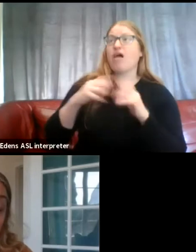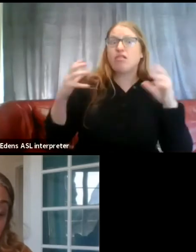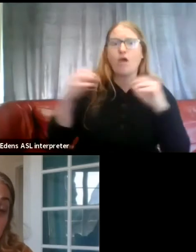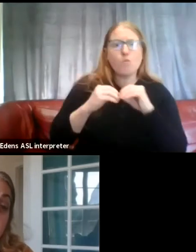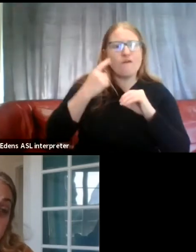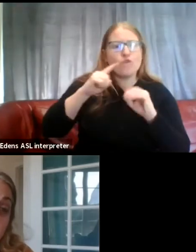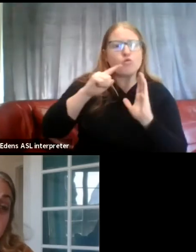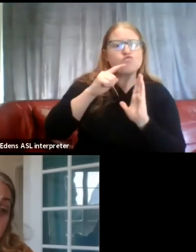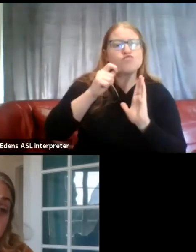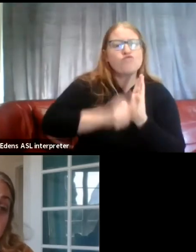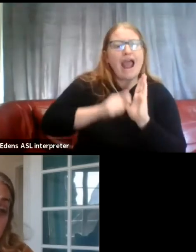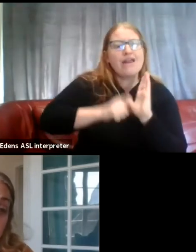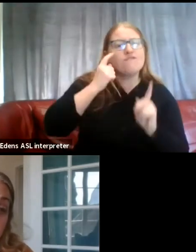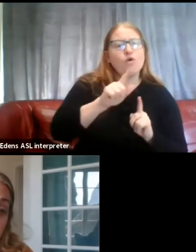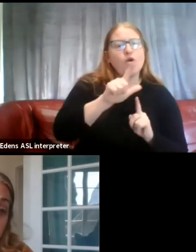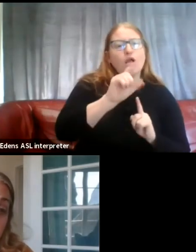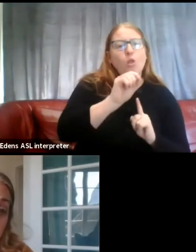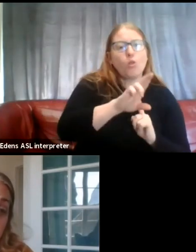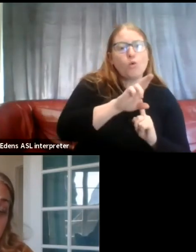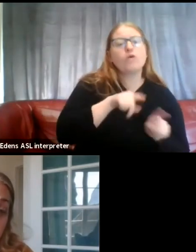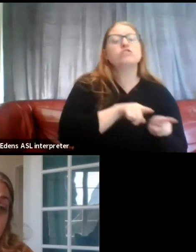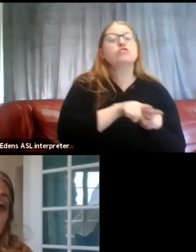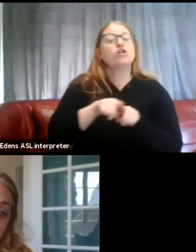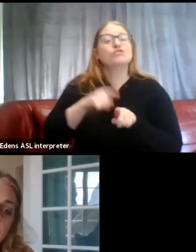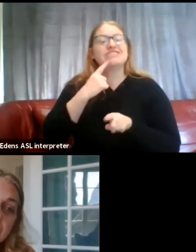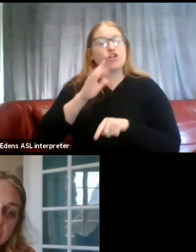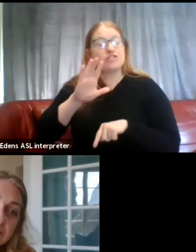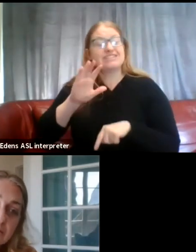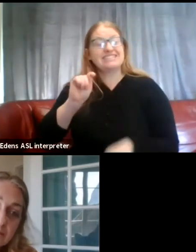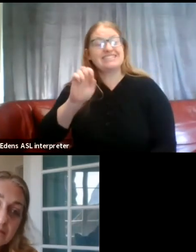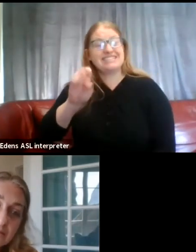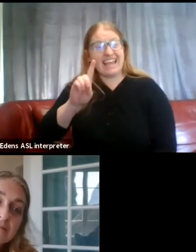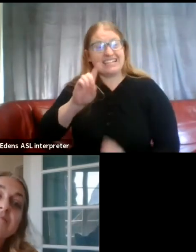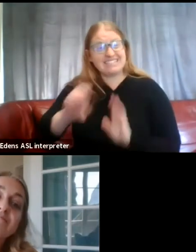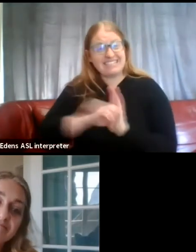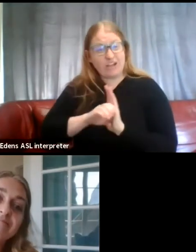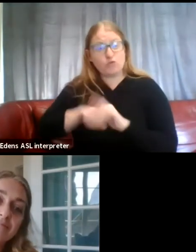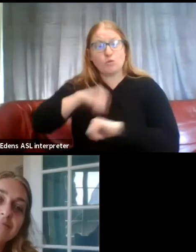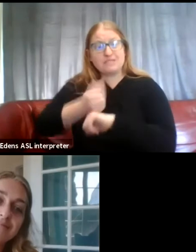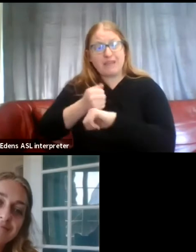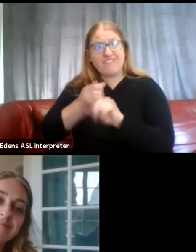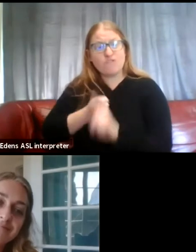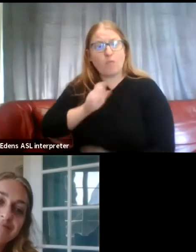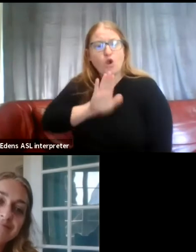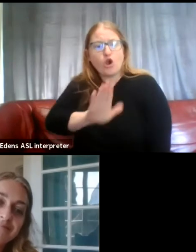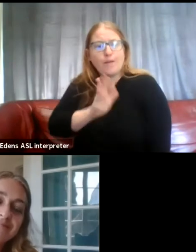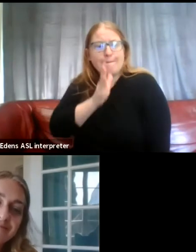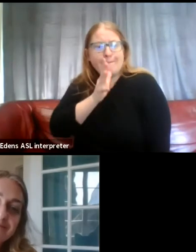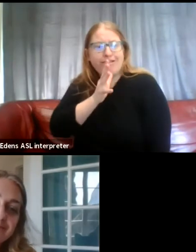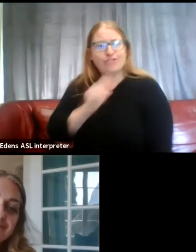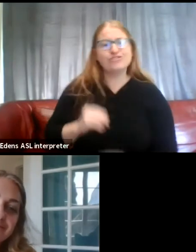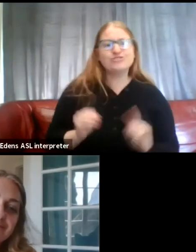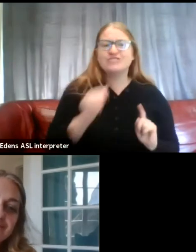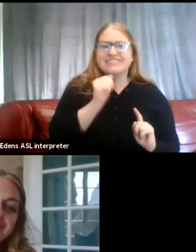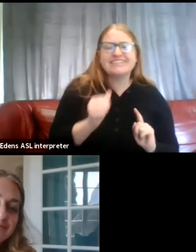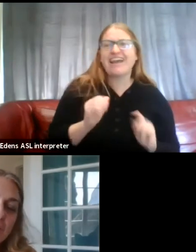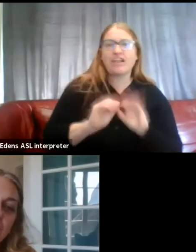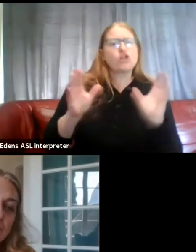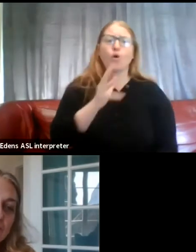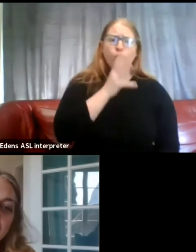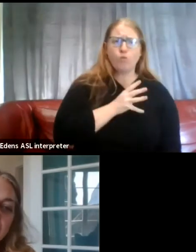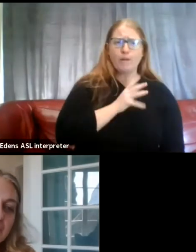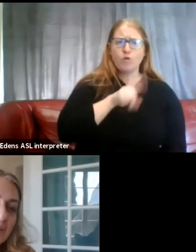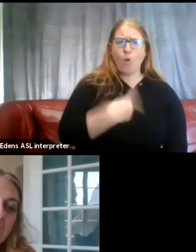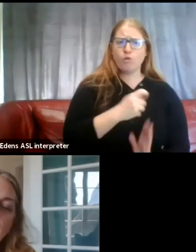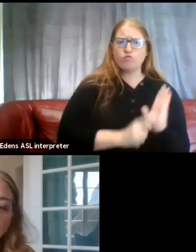also said that she based Ted Baxter's character a lot on her mother. So I don't think it's that clear cut. It's not like women write for women, Black people